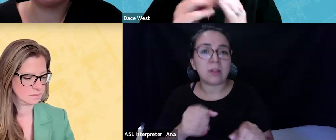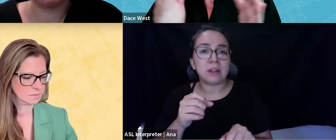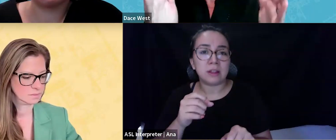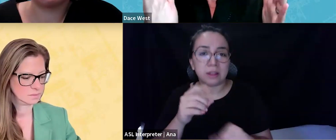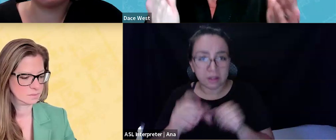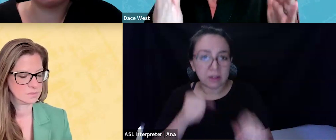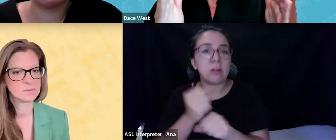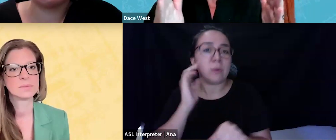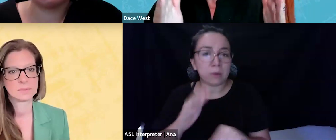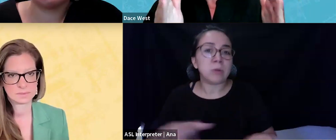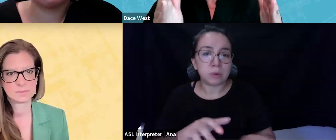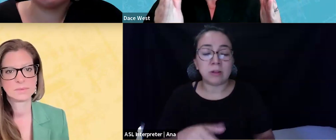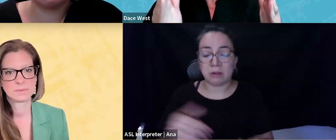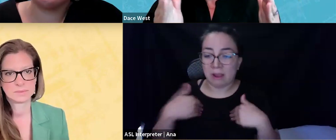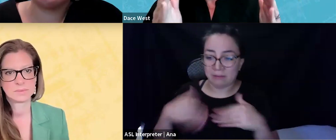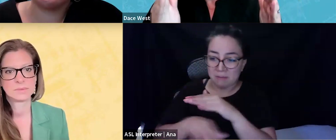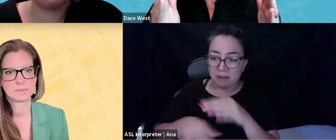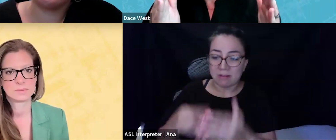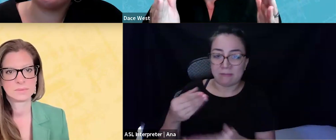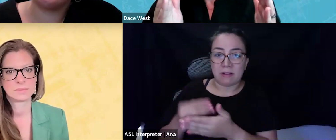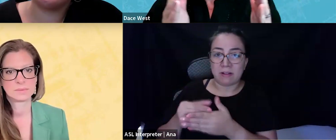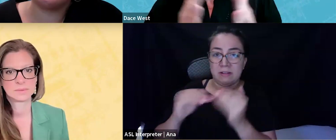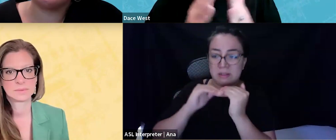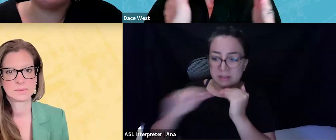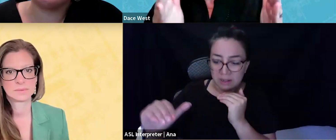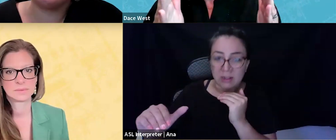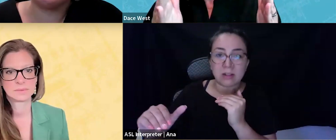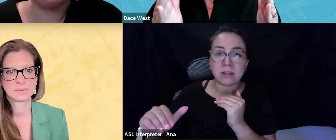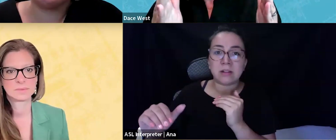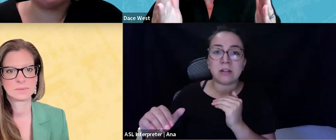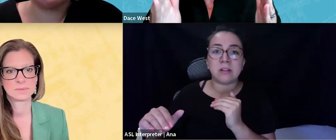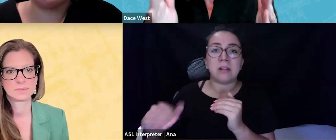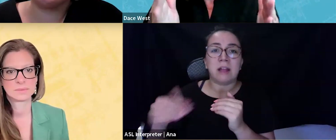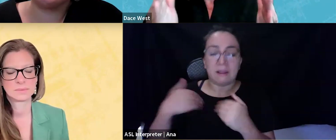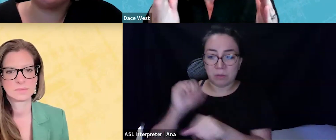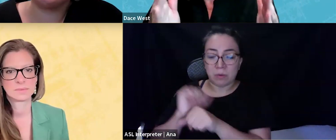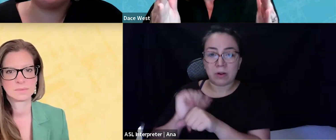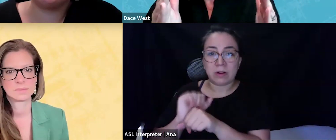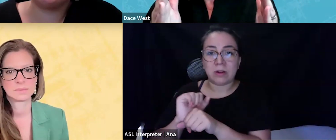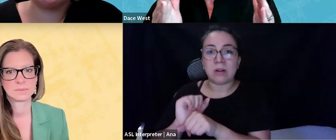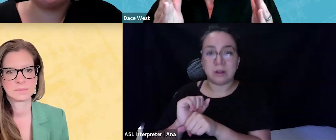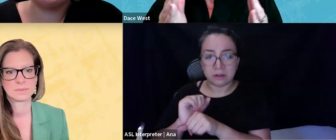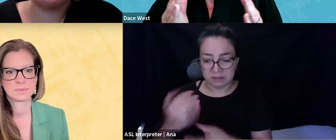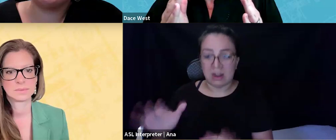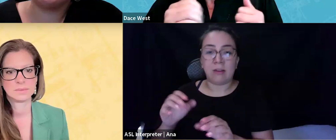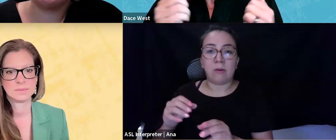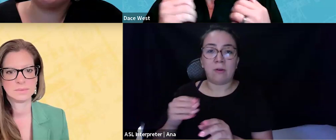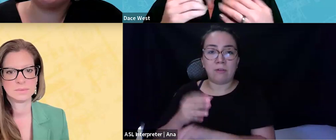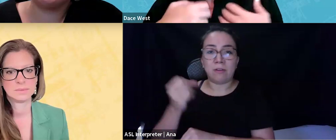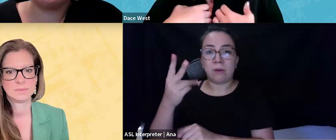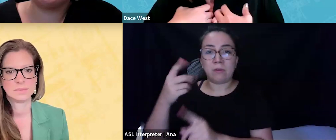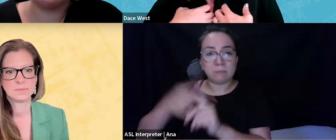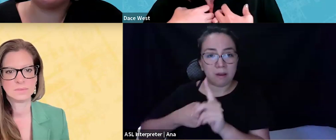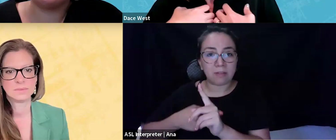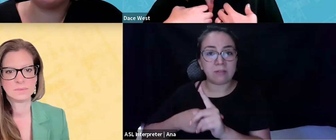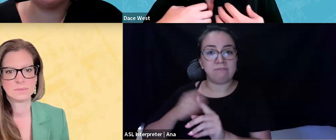it? So do you have the basic financial sustainability to get the work done over this 12-month period? Because it's